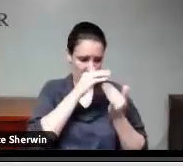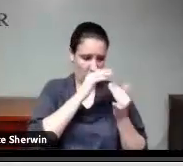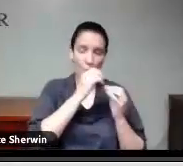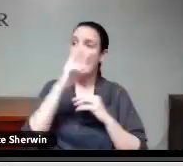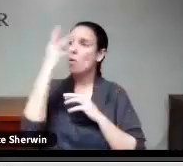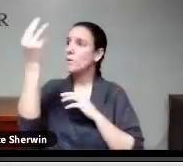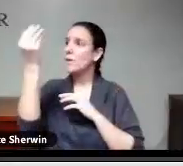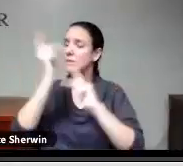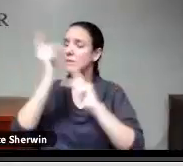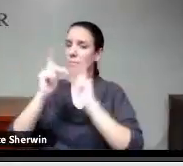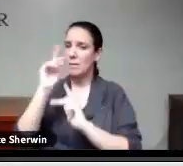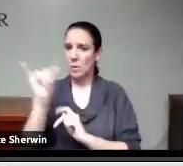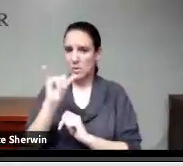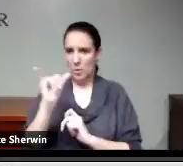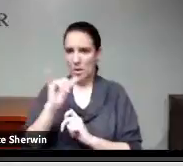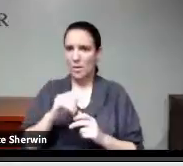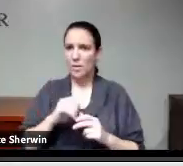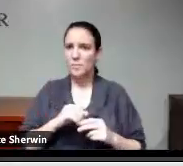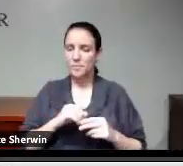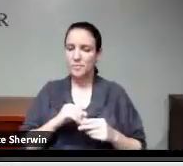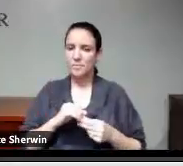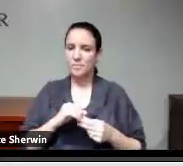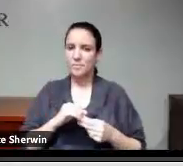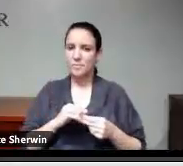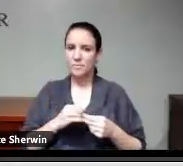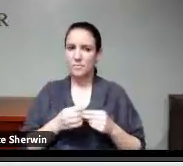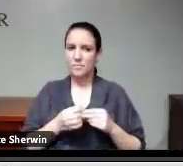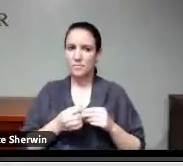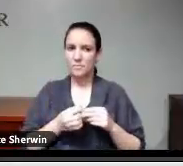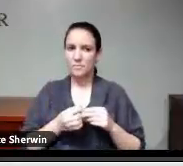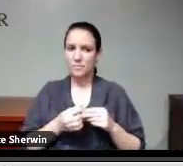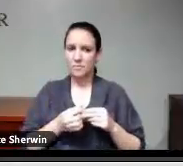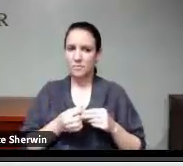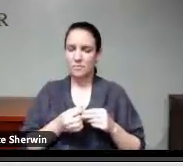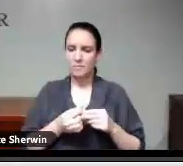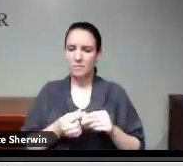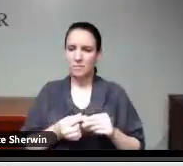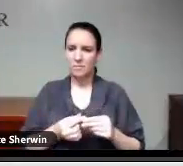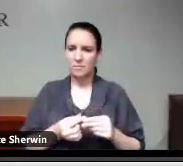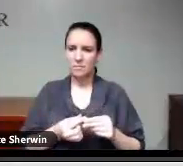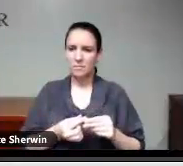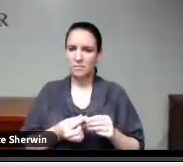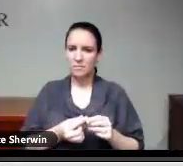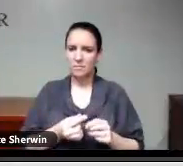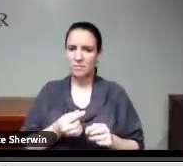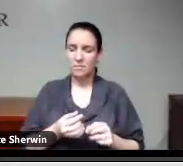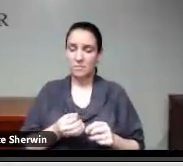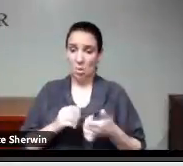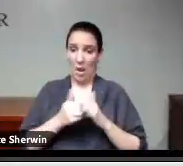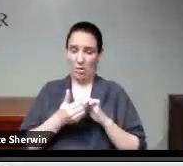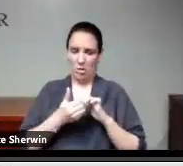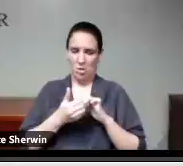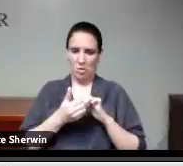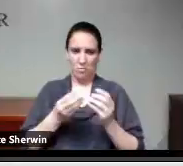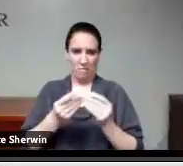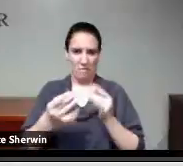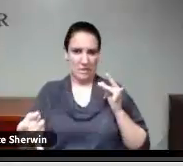constituents. So taking the way that we can help facilitate this transfer of learning is